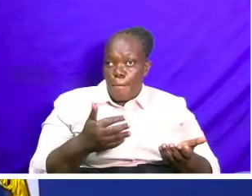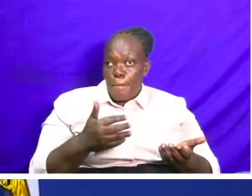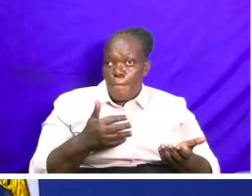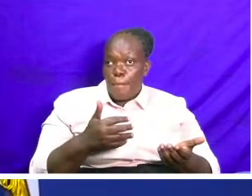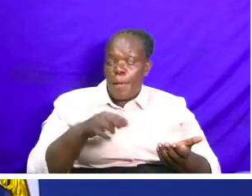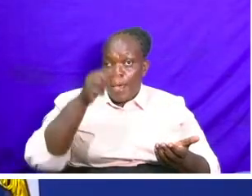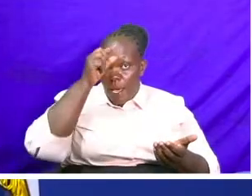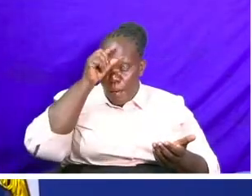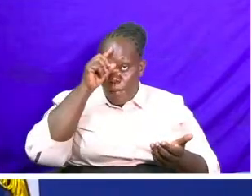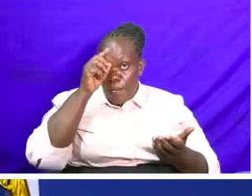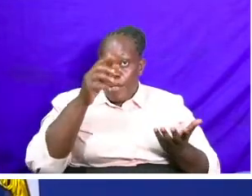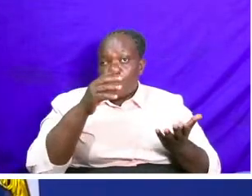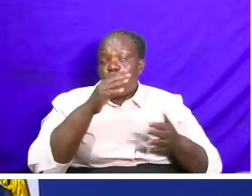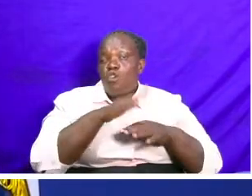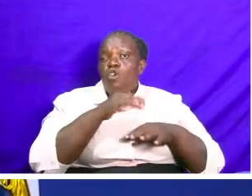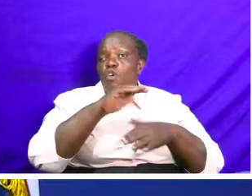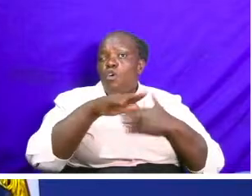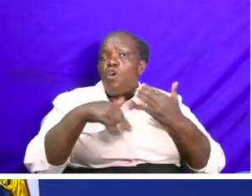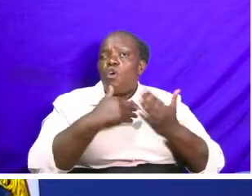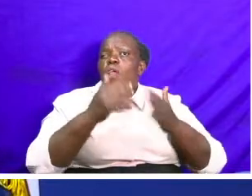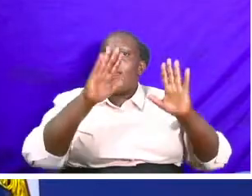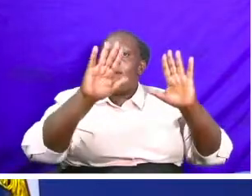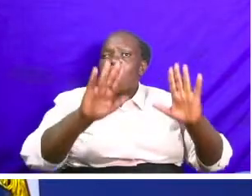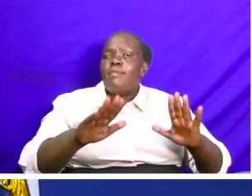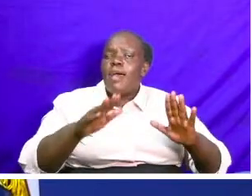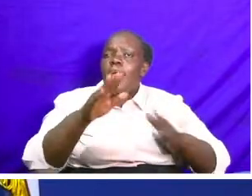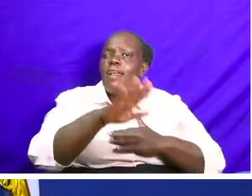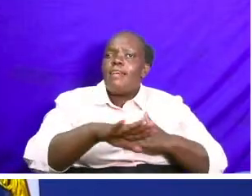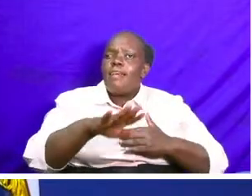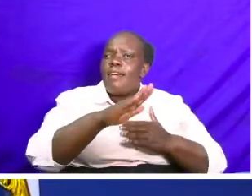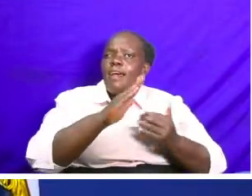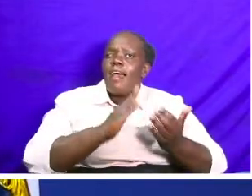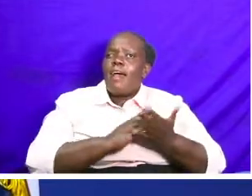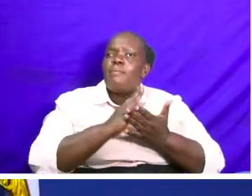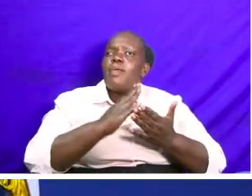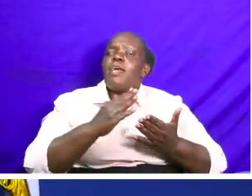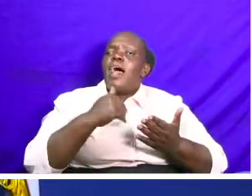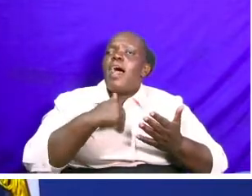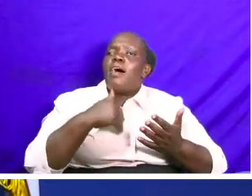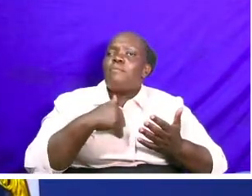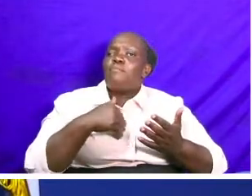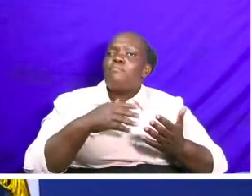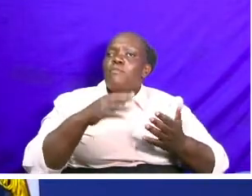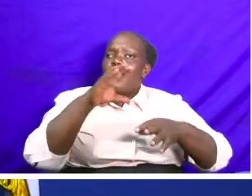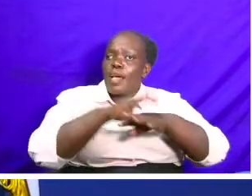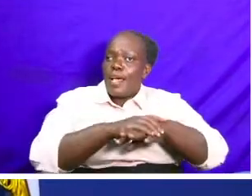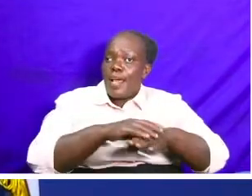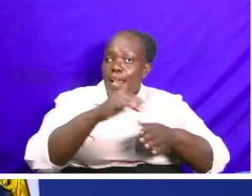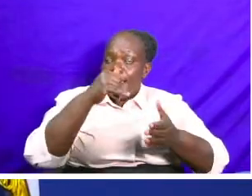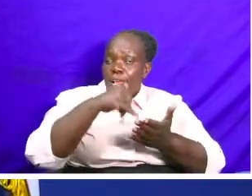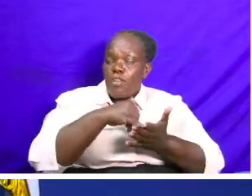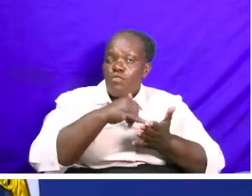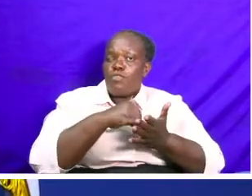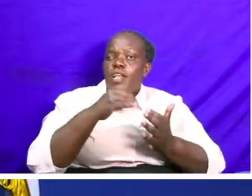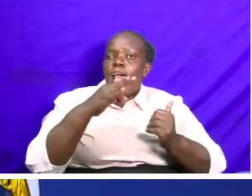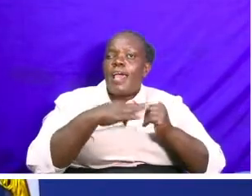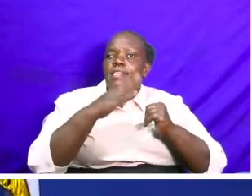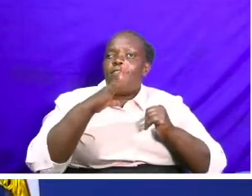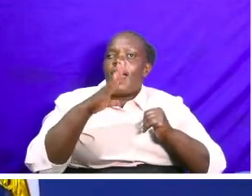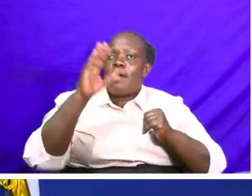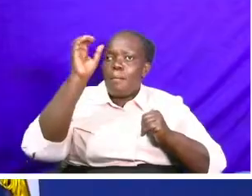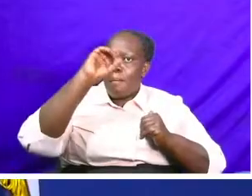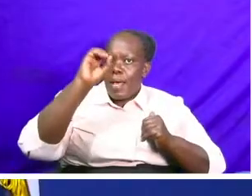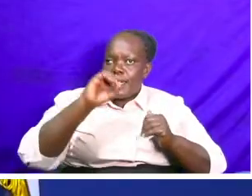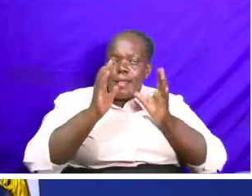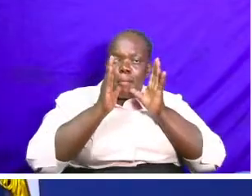The government reiterates that all necessary environmental approvals and safeguards have been duly obtained, including an 85%